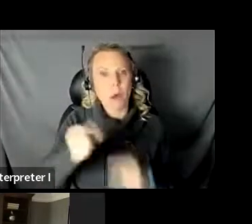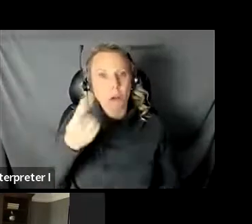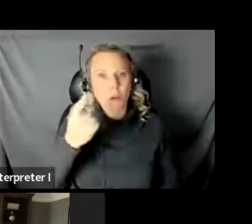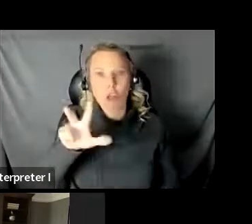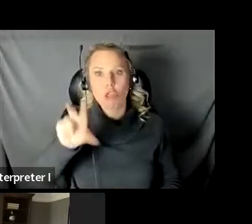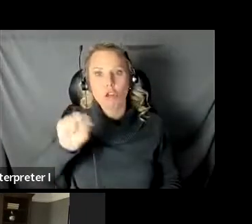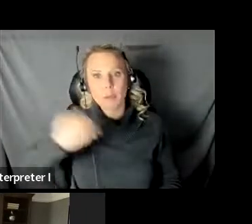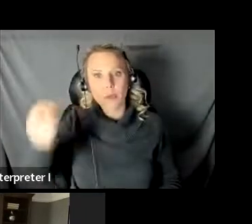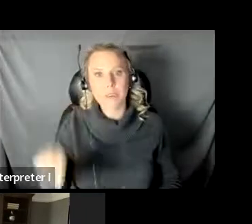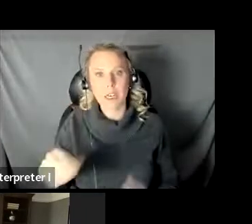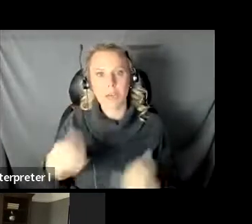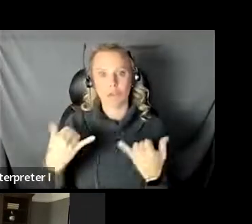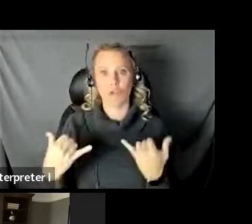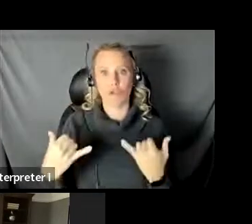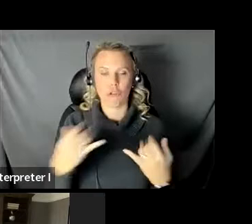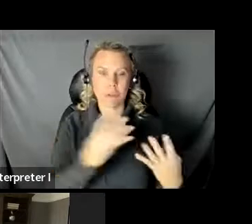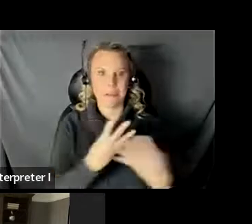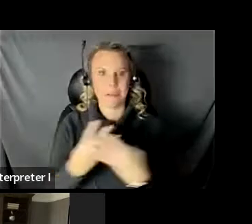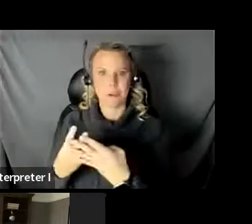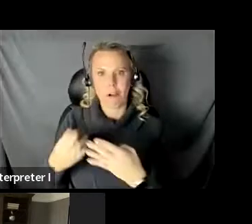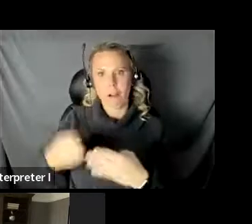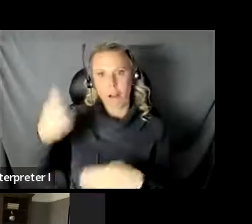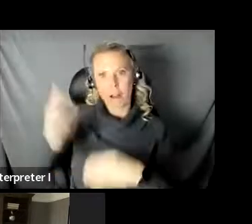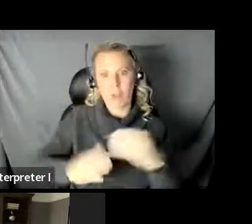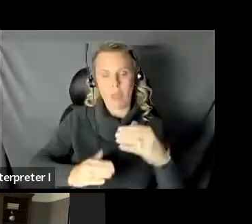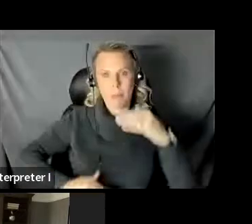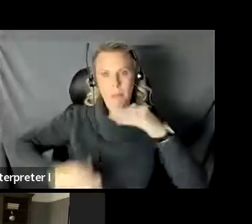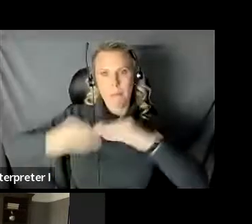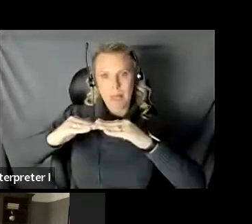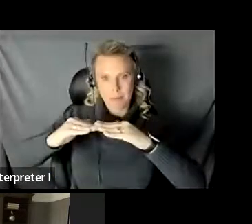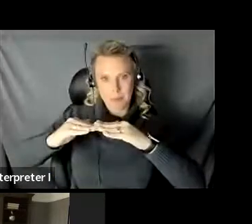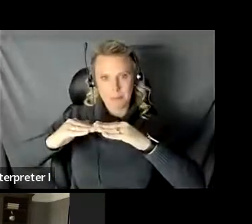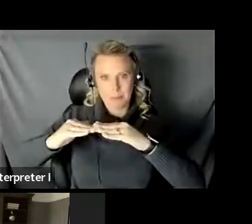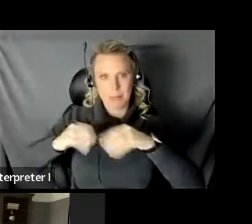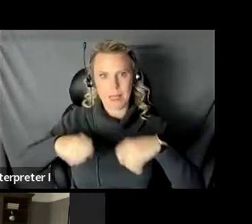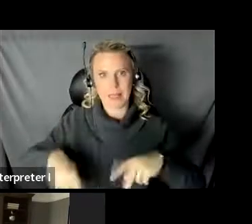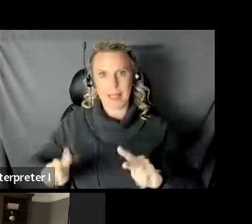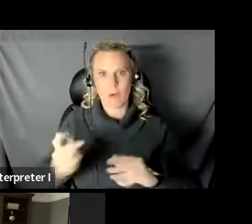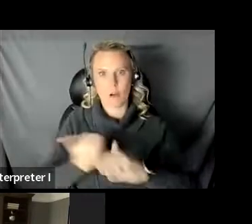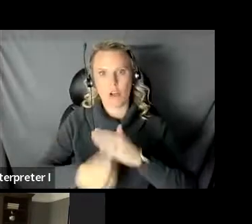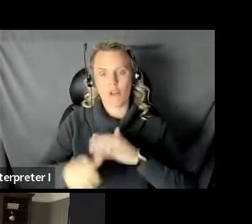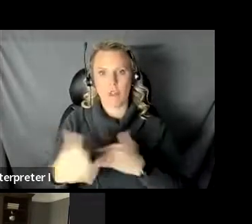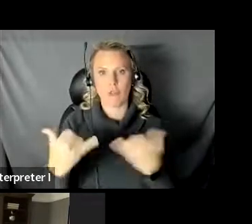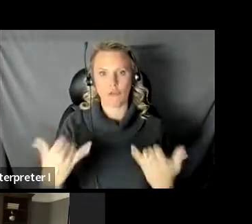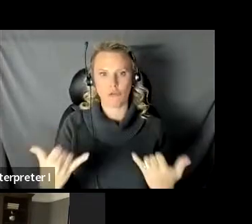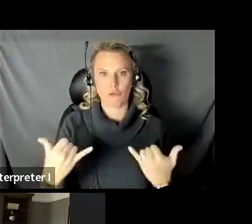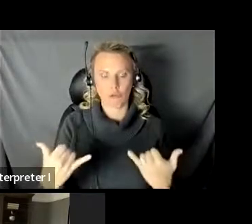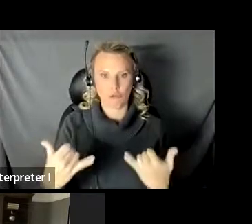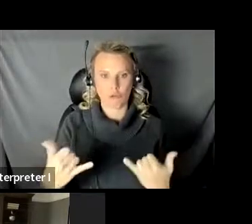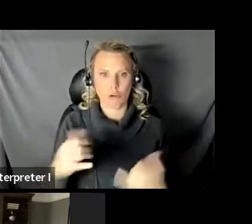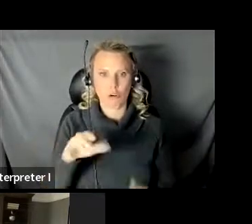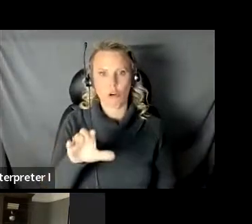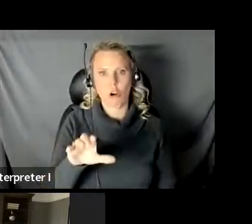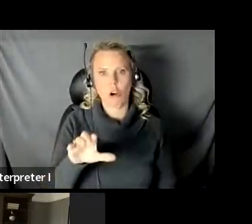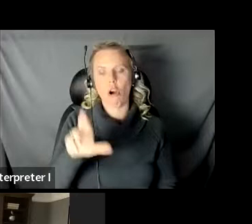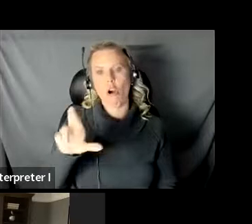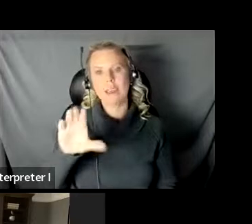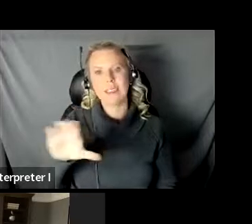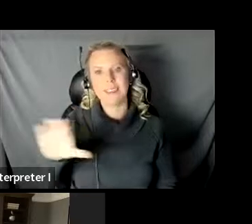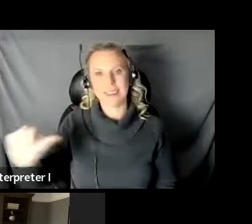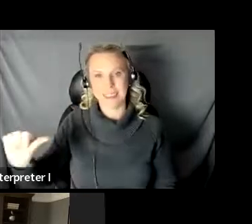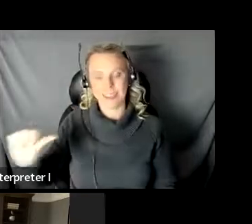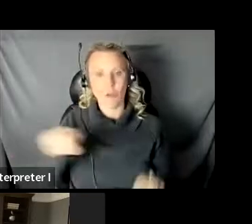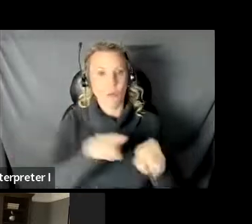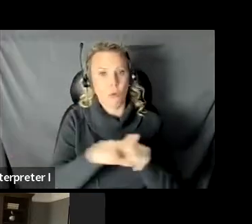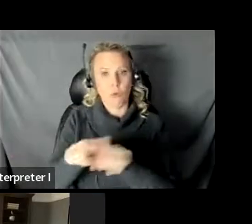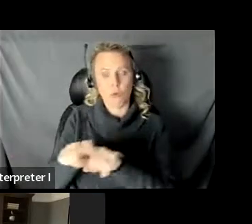30% of current sentences are higher than the maximum penalties allowed under this current version of the RCCA.